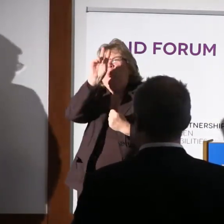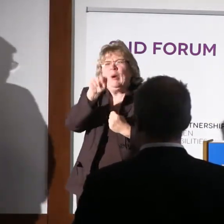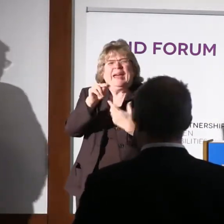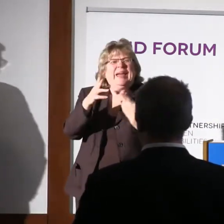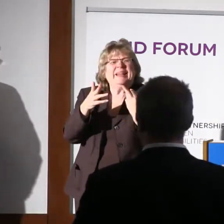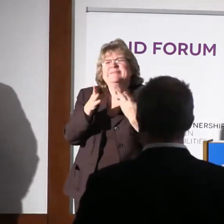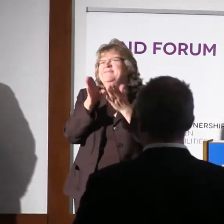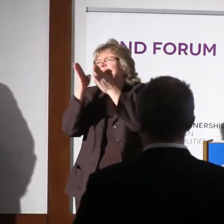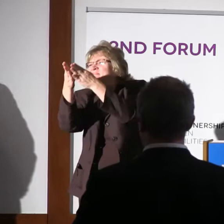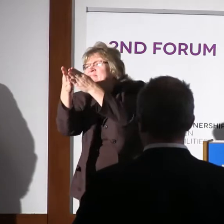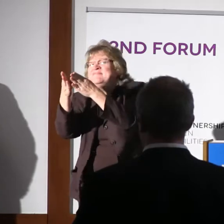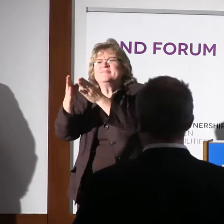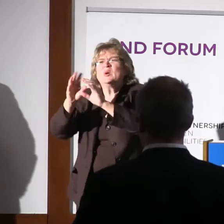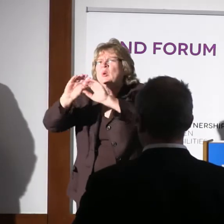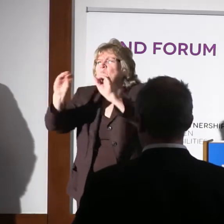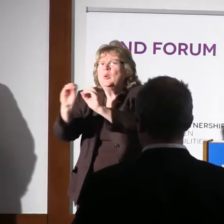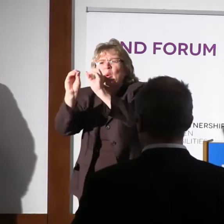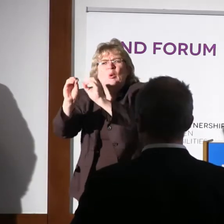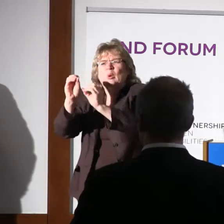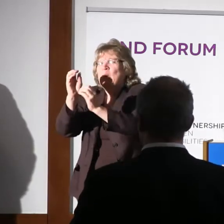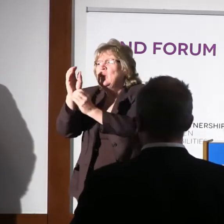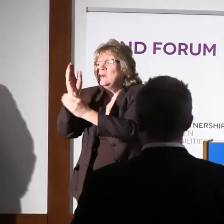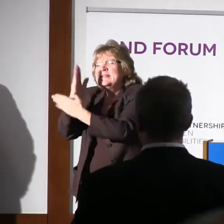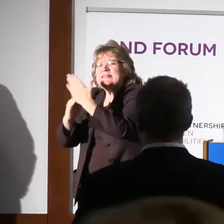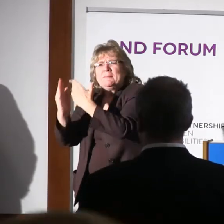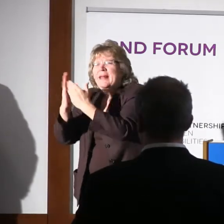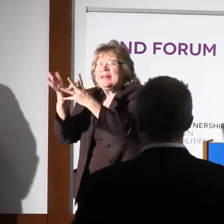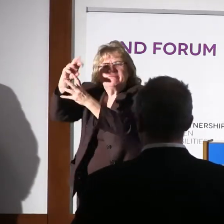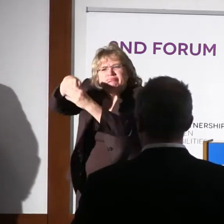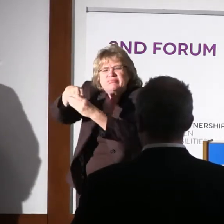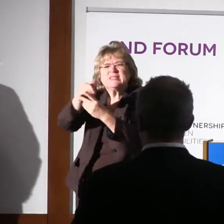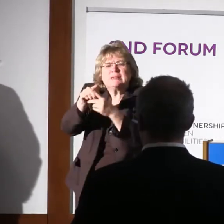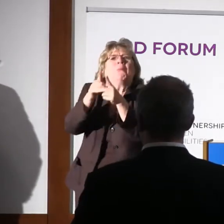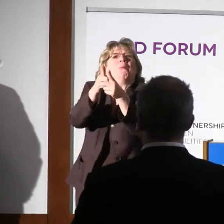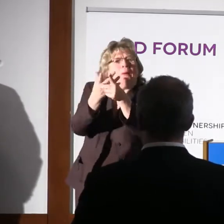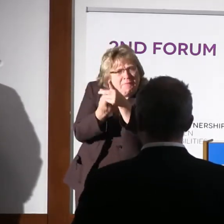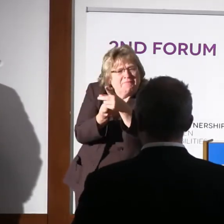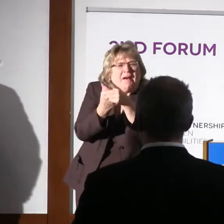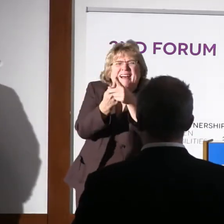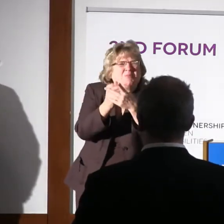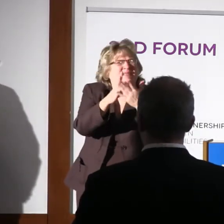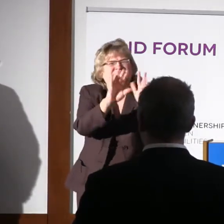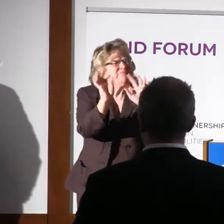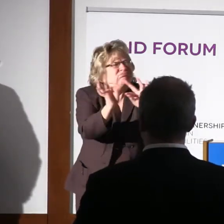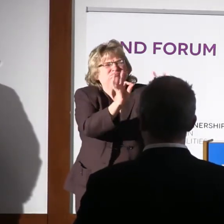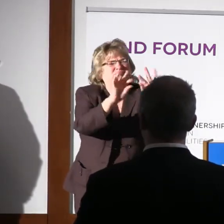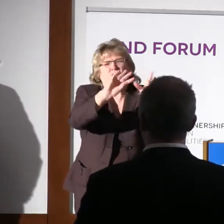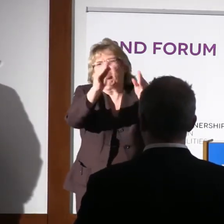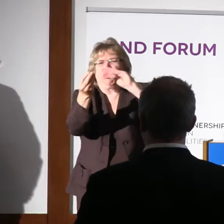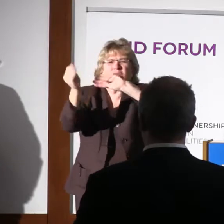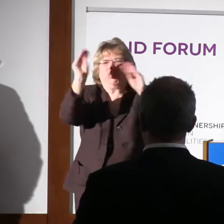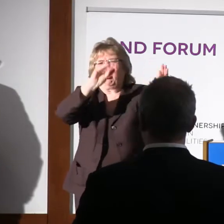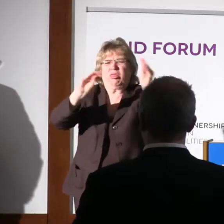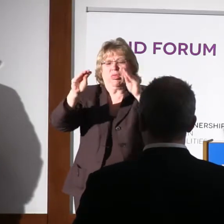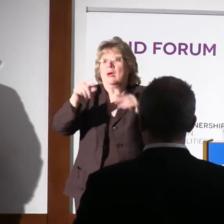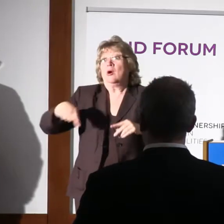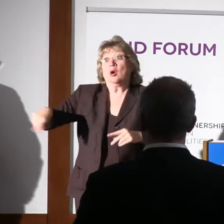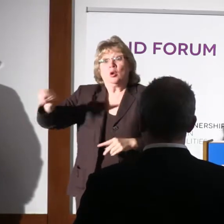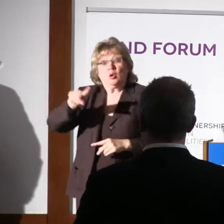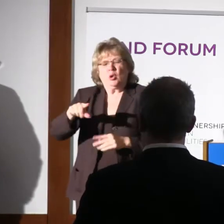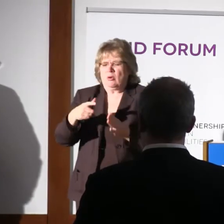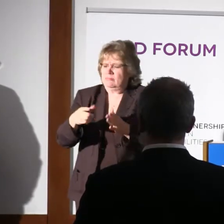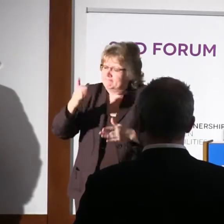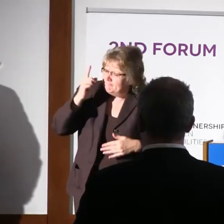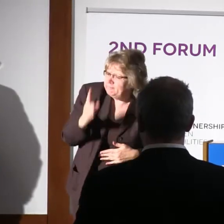disabilities. And now I think that slowly we are learning, guided by you, on how to do